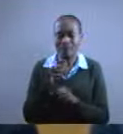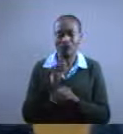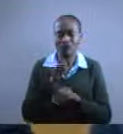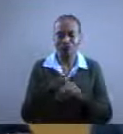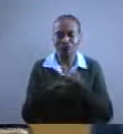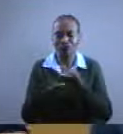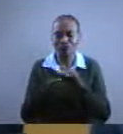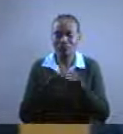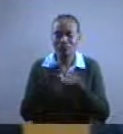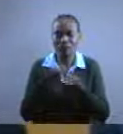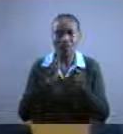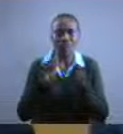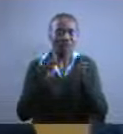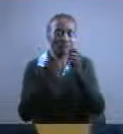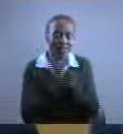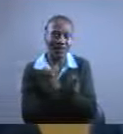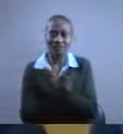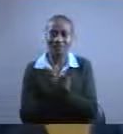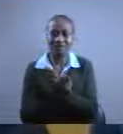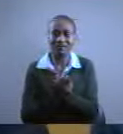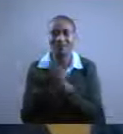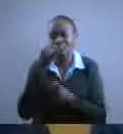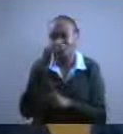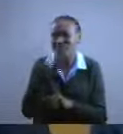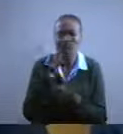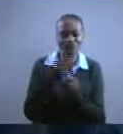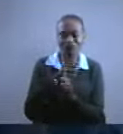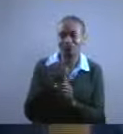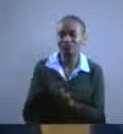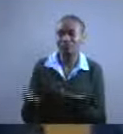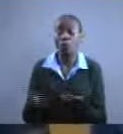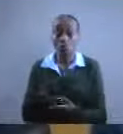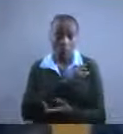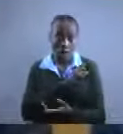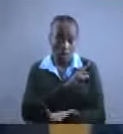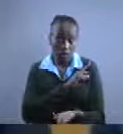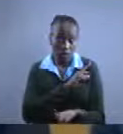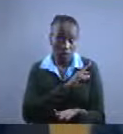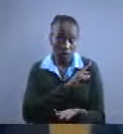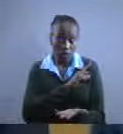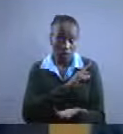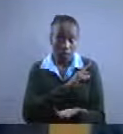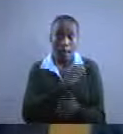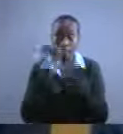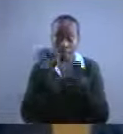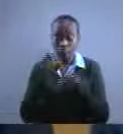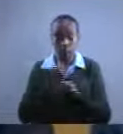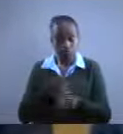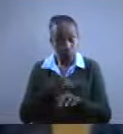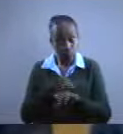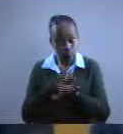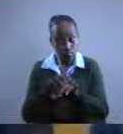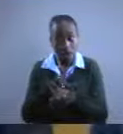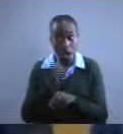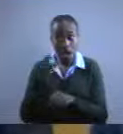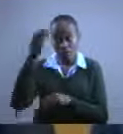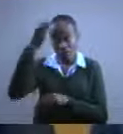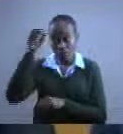into violence if those who are having complaints are